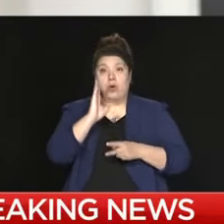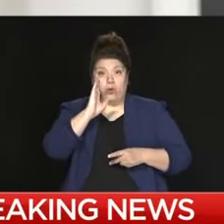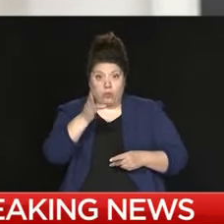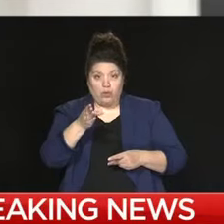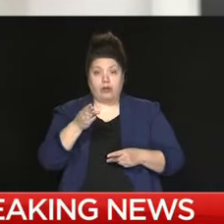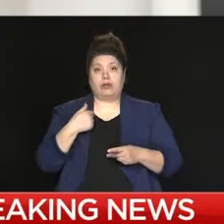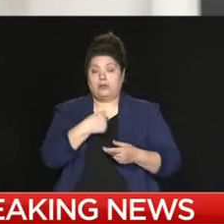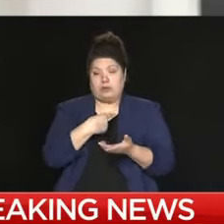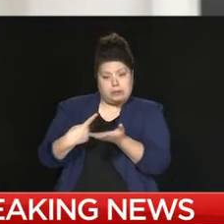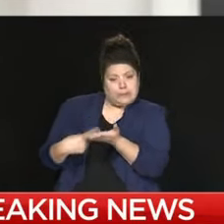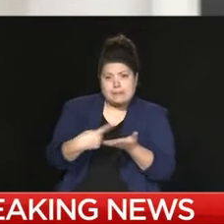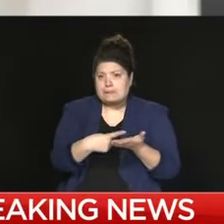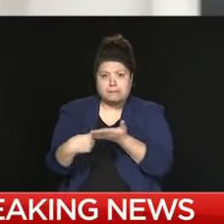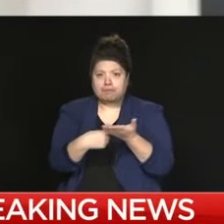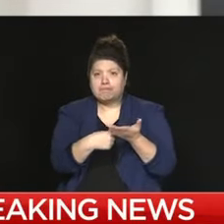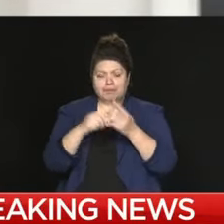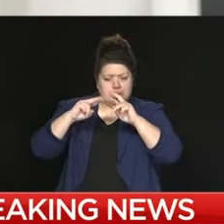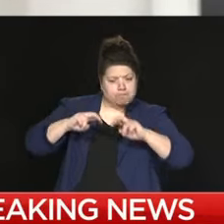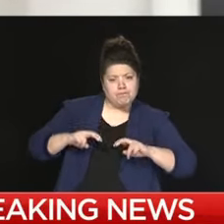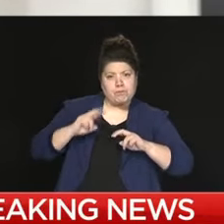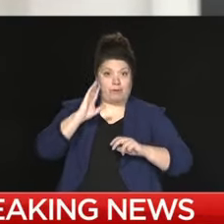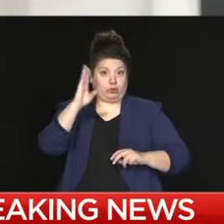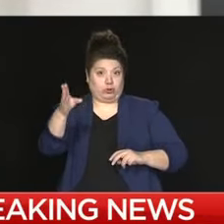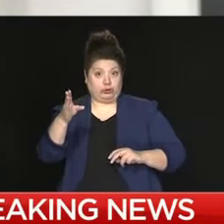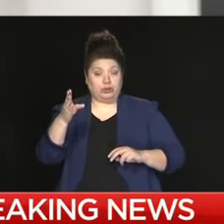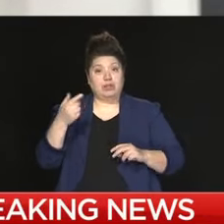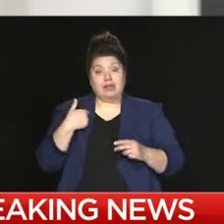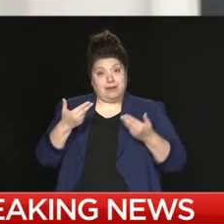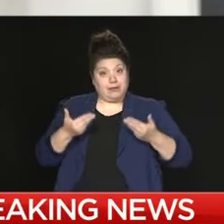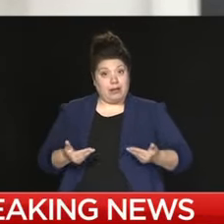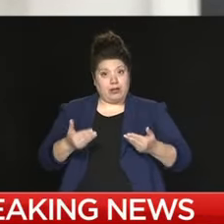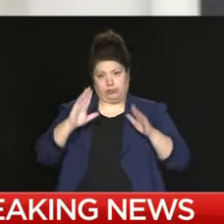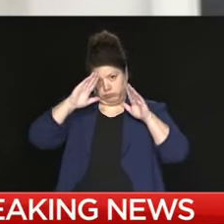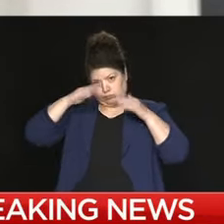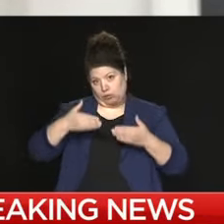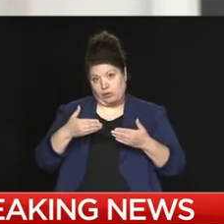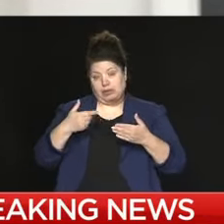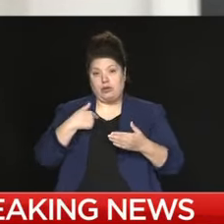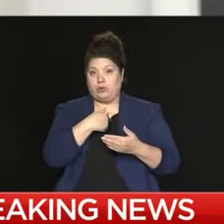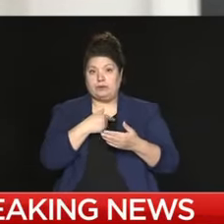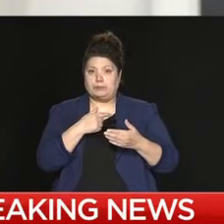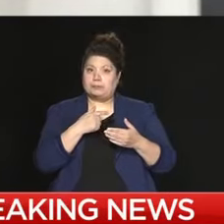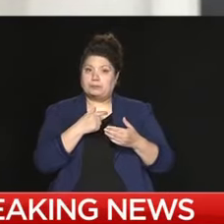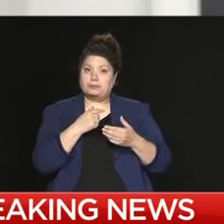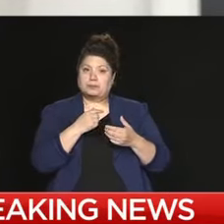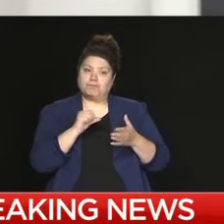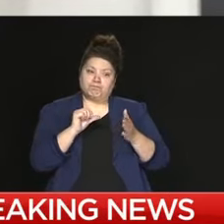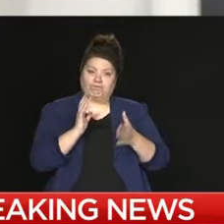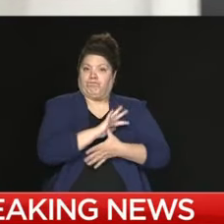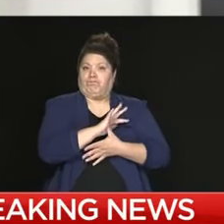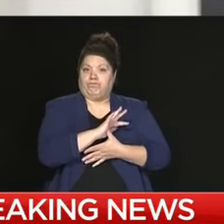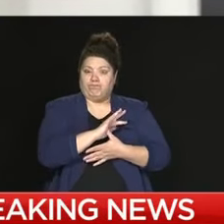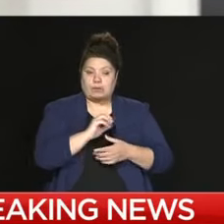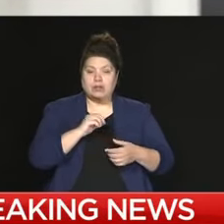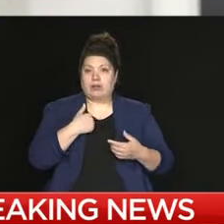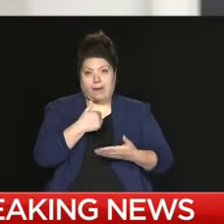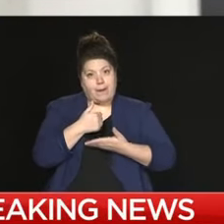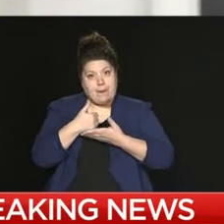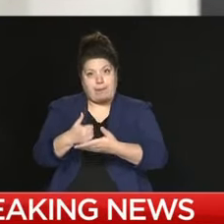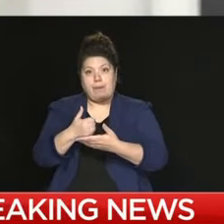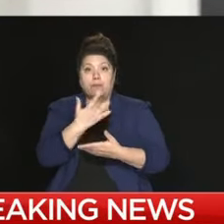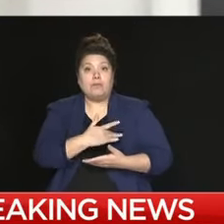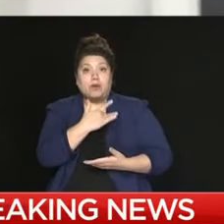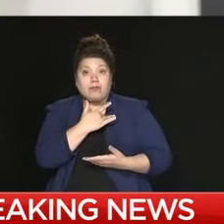conversations in the future. Right now, our focus is on making sure we're giving all the help we need during this crisis to